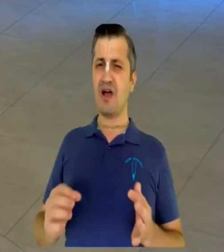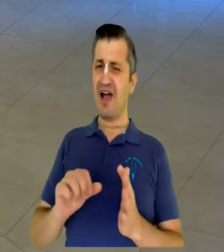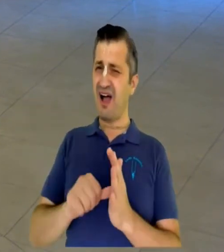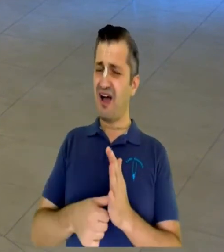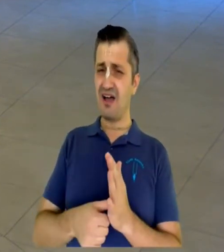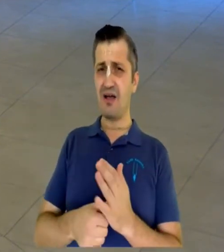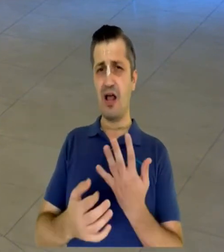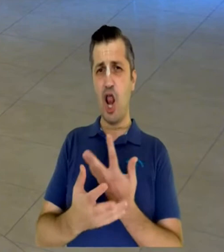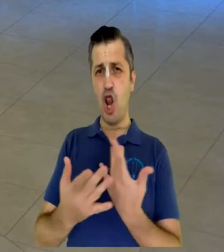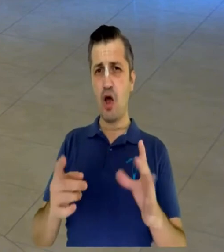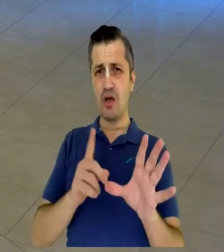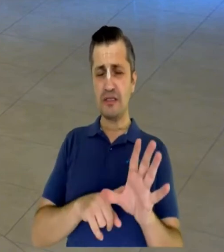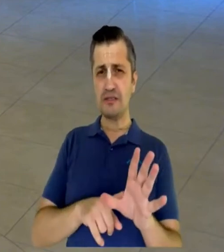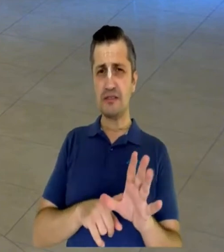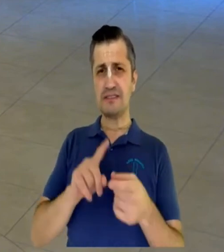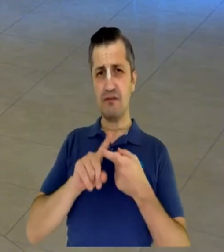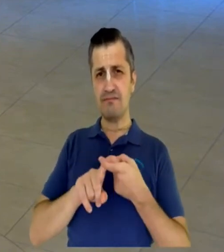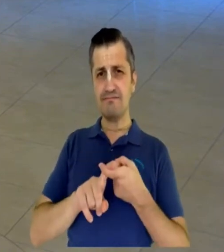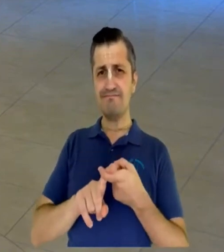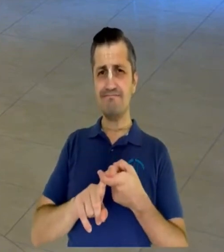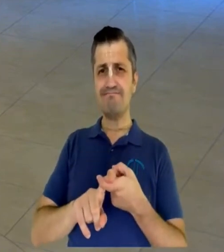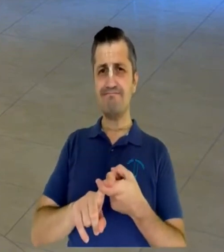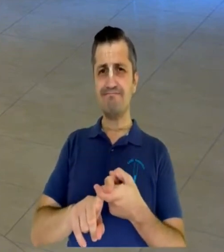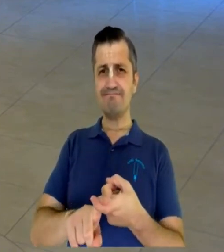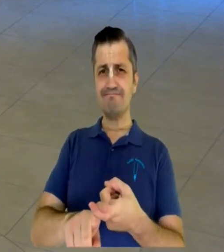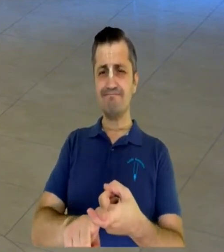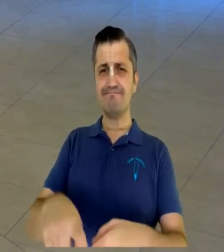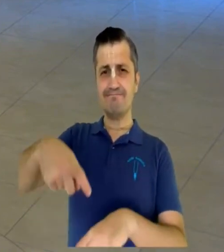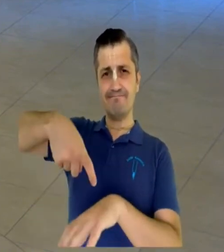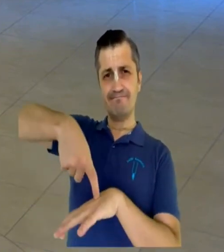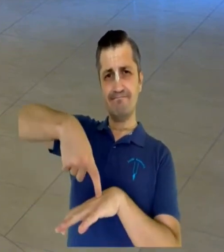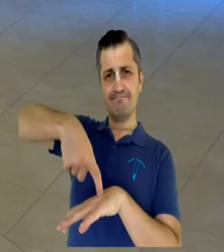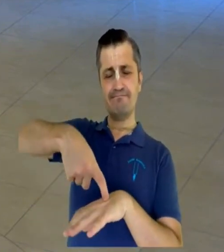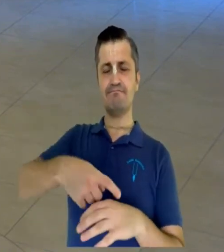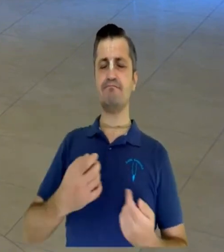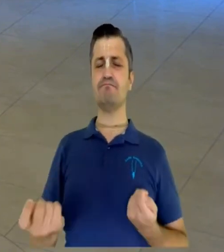to actually execute, and this is why